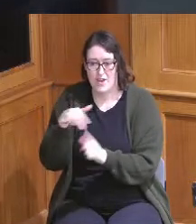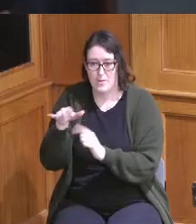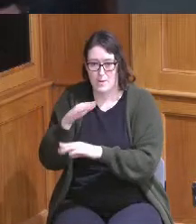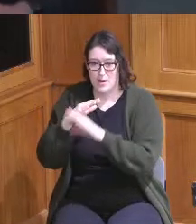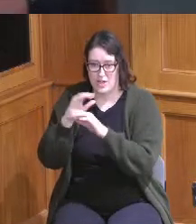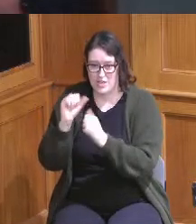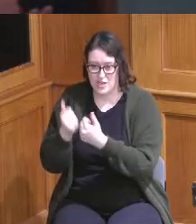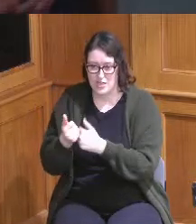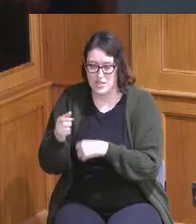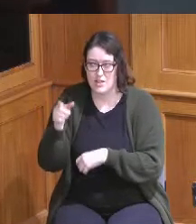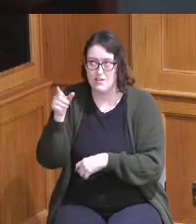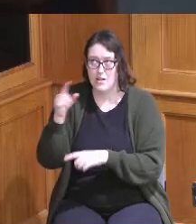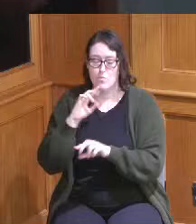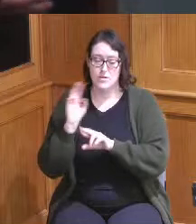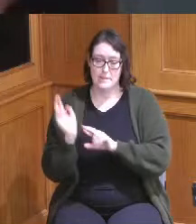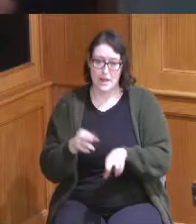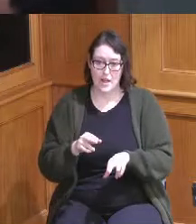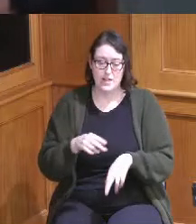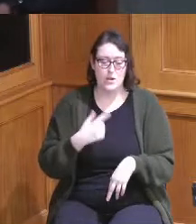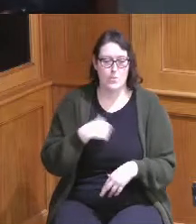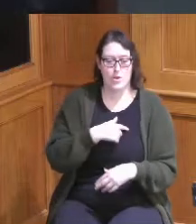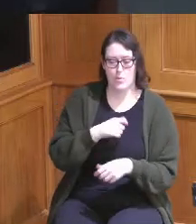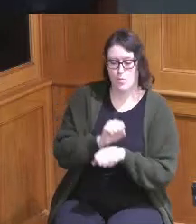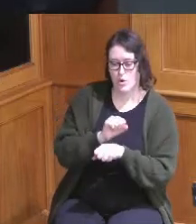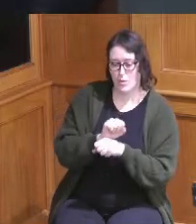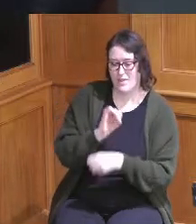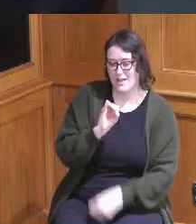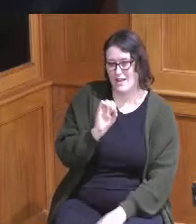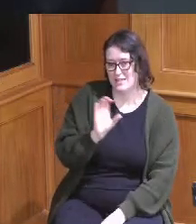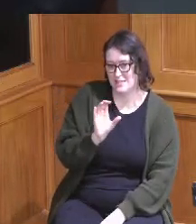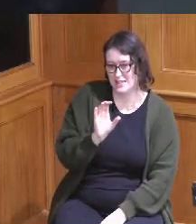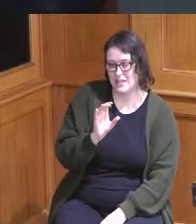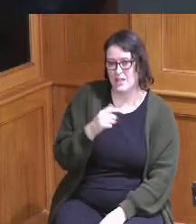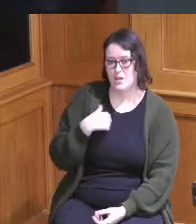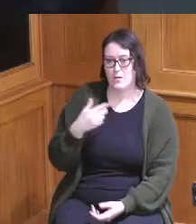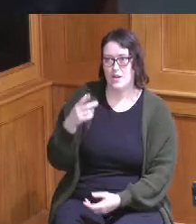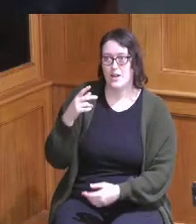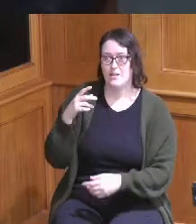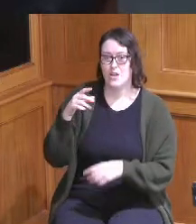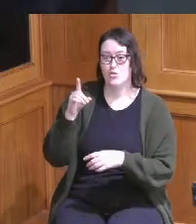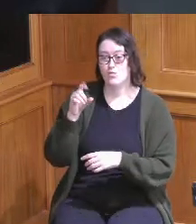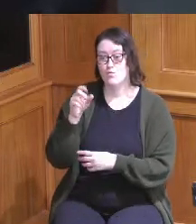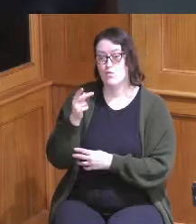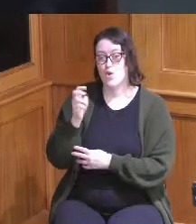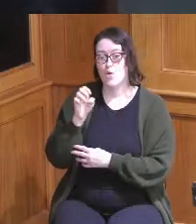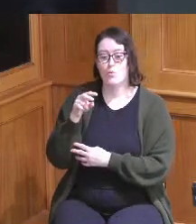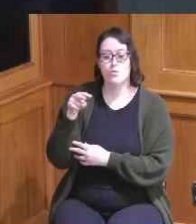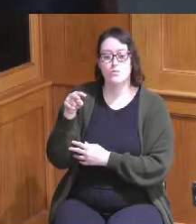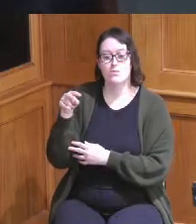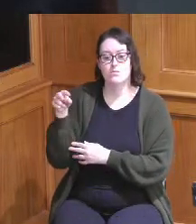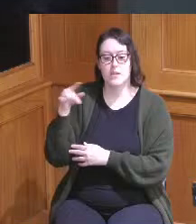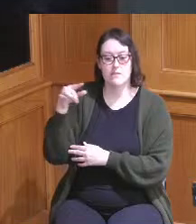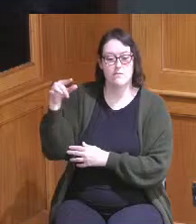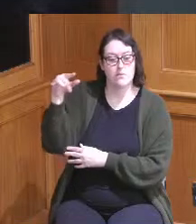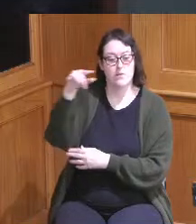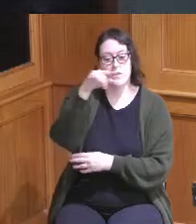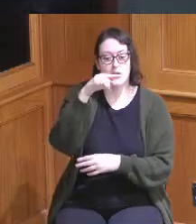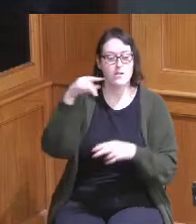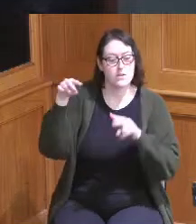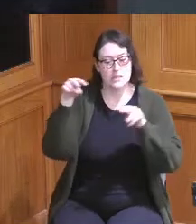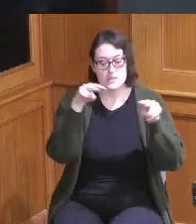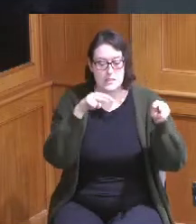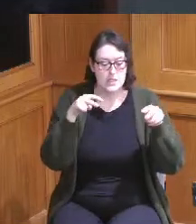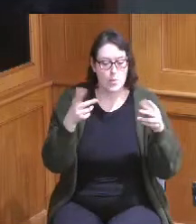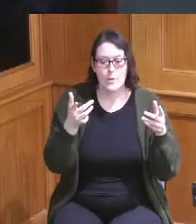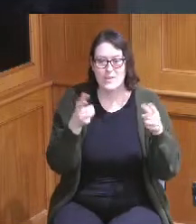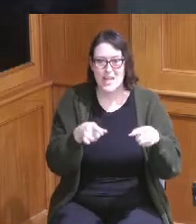responded. We worked with the IC on bringing in drone coverage so we could try to look over the event, see what was going on, see if we